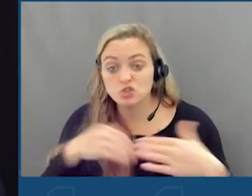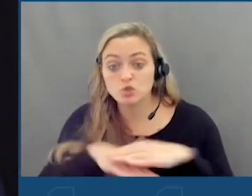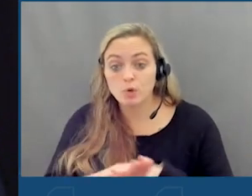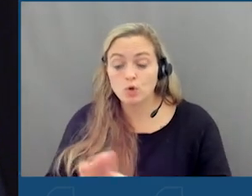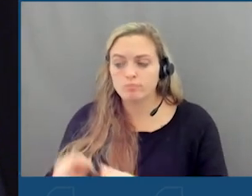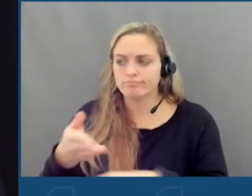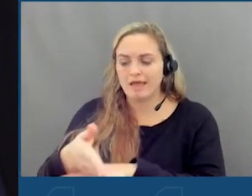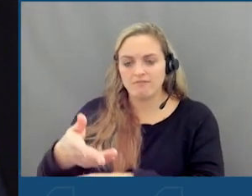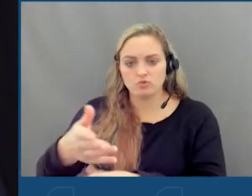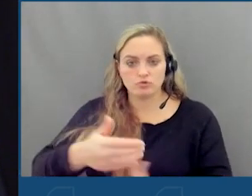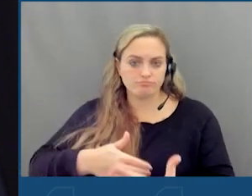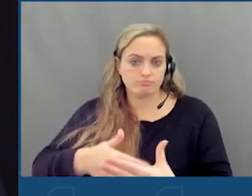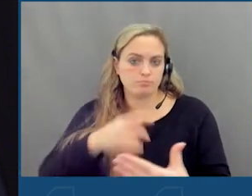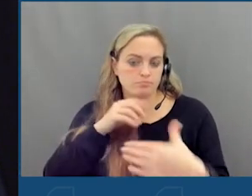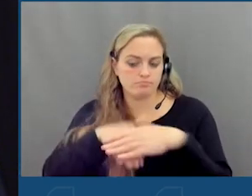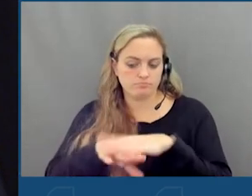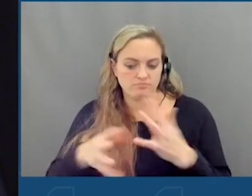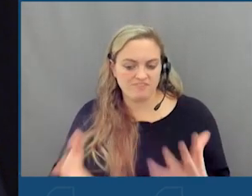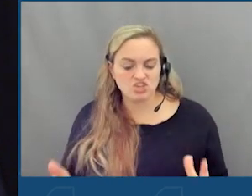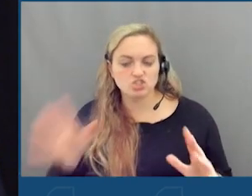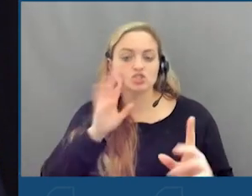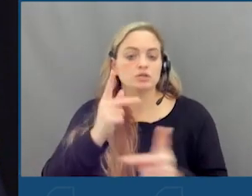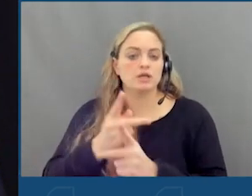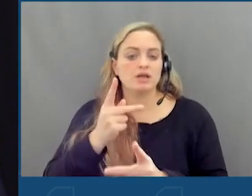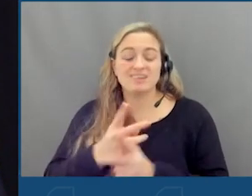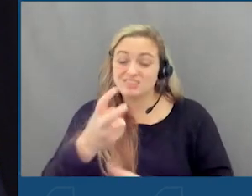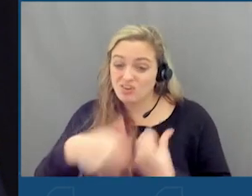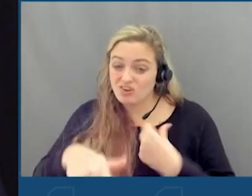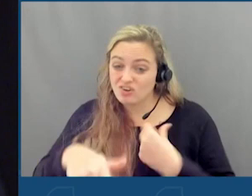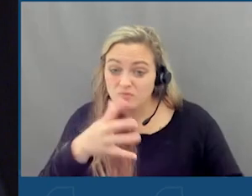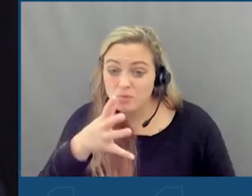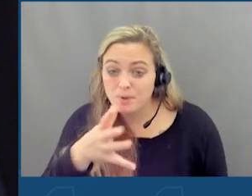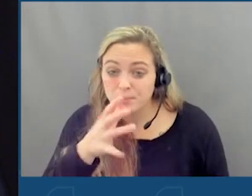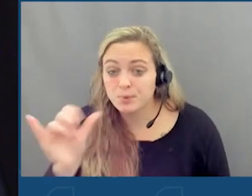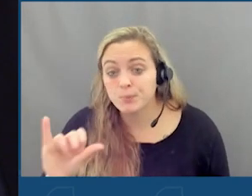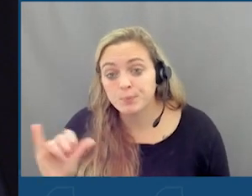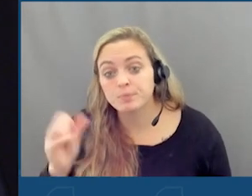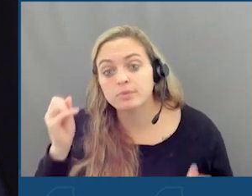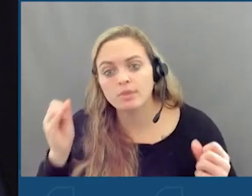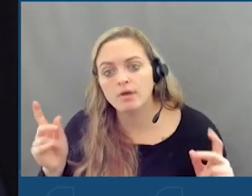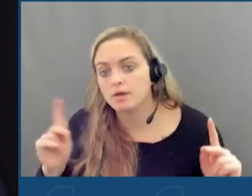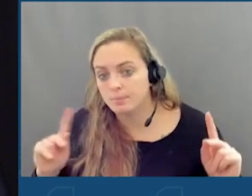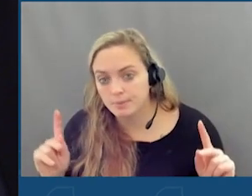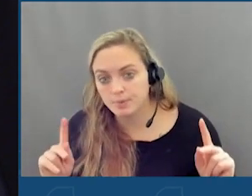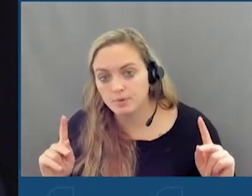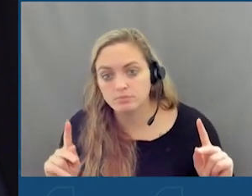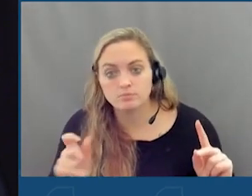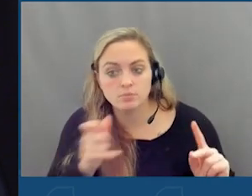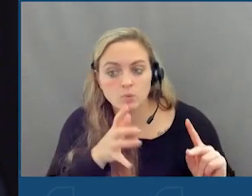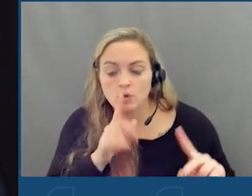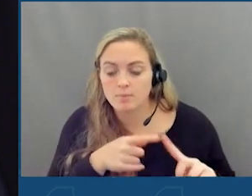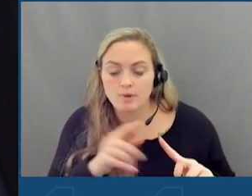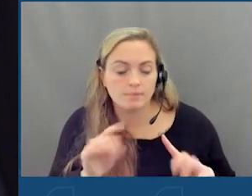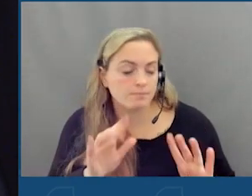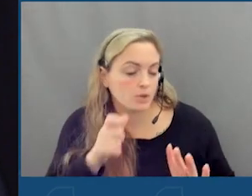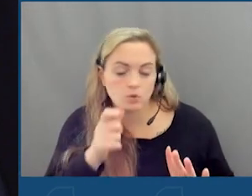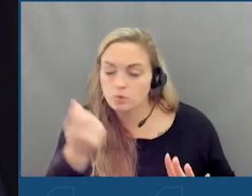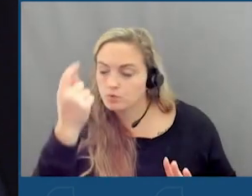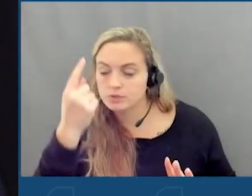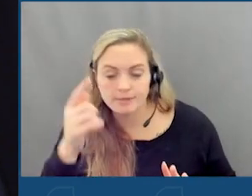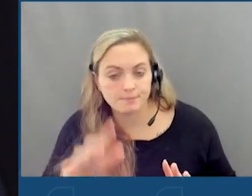because as we know, it's also a really hard time for moms too, and a lot of people don't talk about it. They don't understand